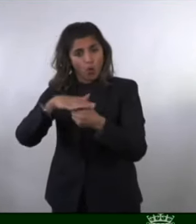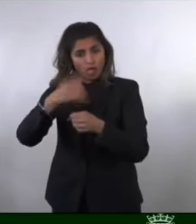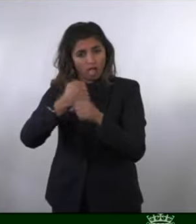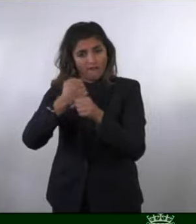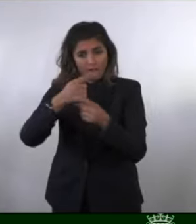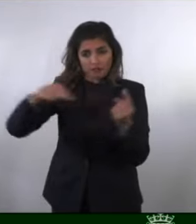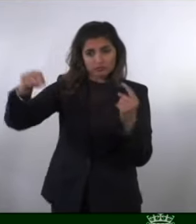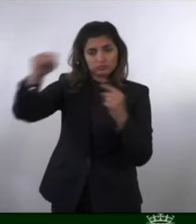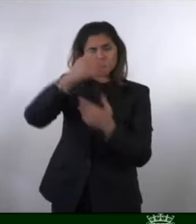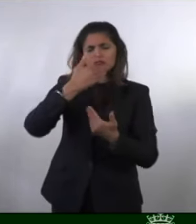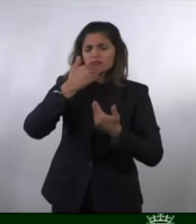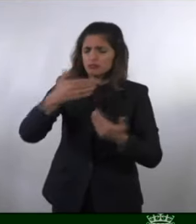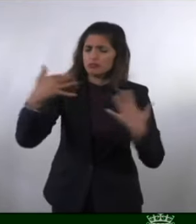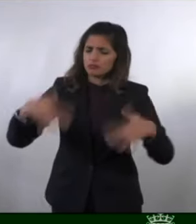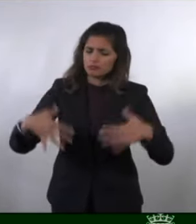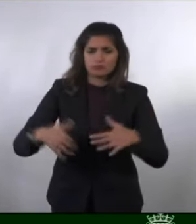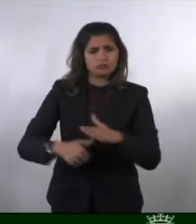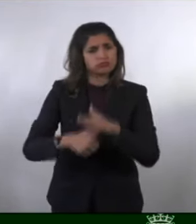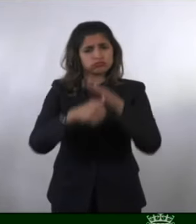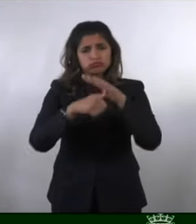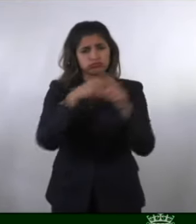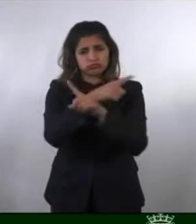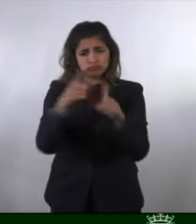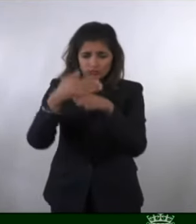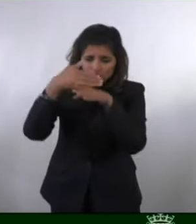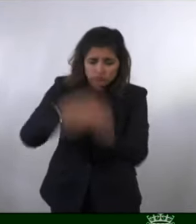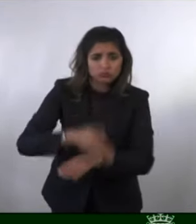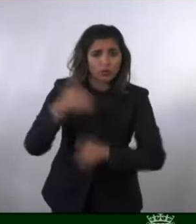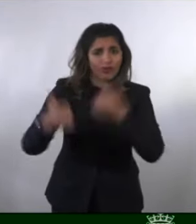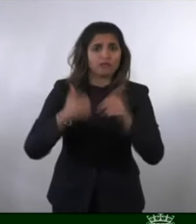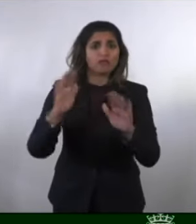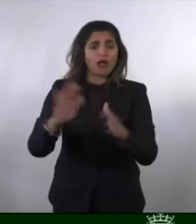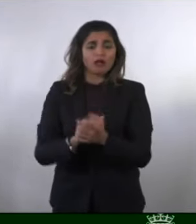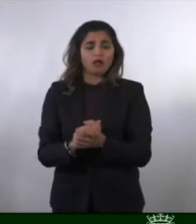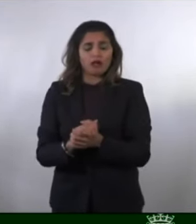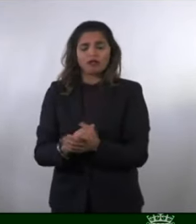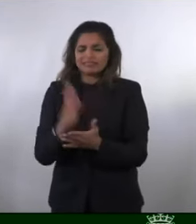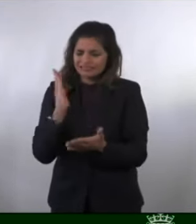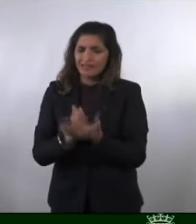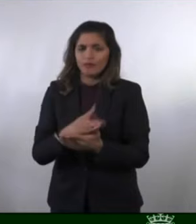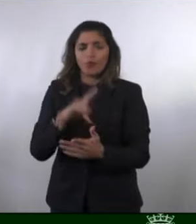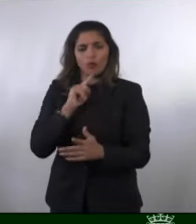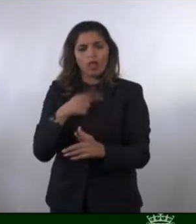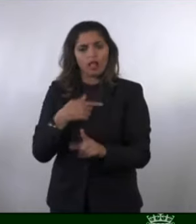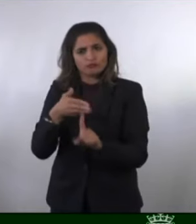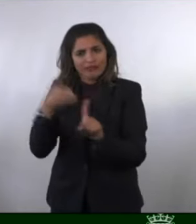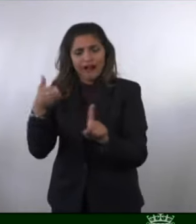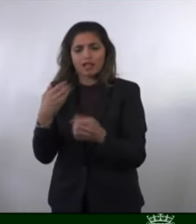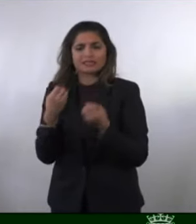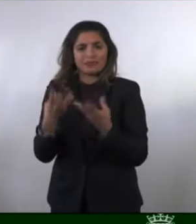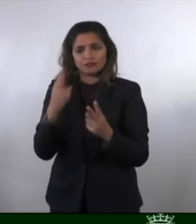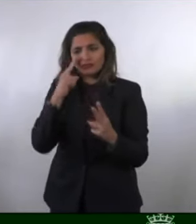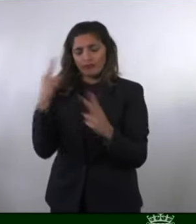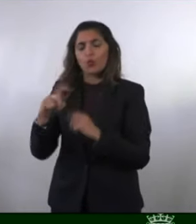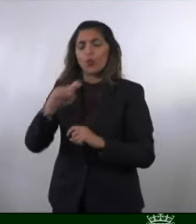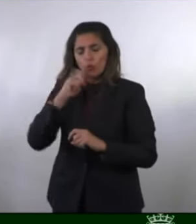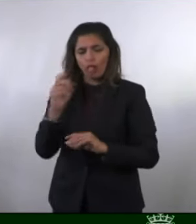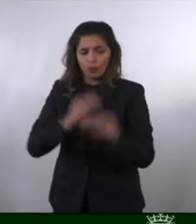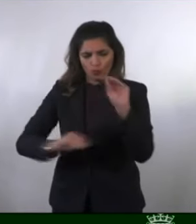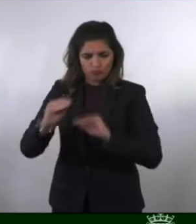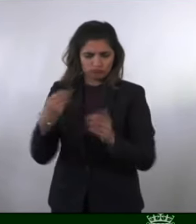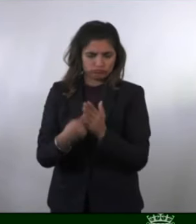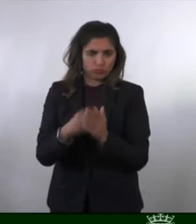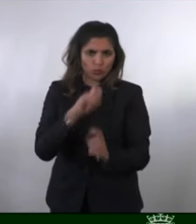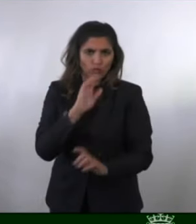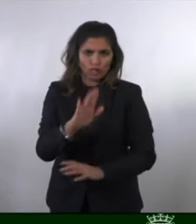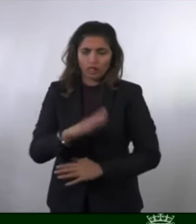difficult circumstances, and he can be sure that they will be recognised in the spending review.